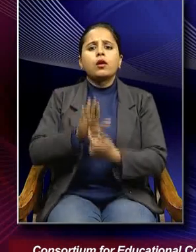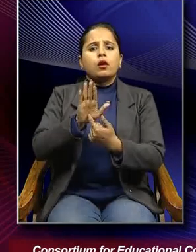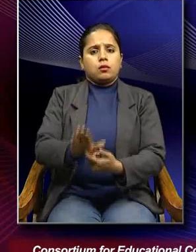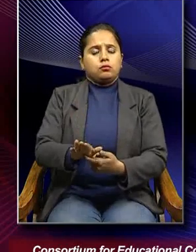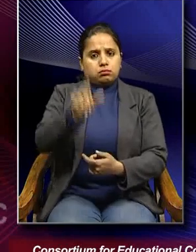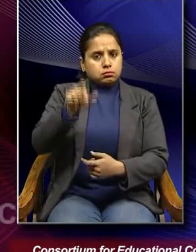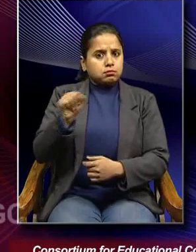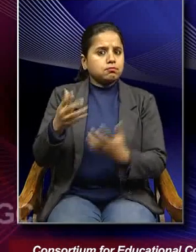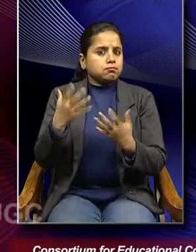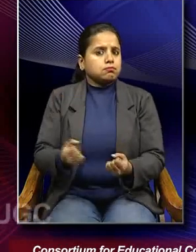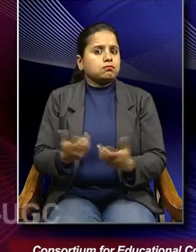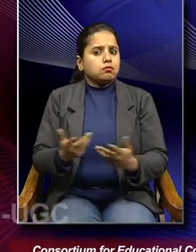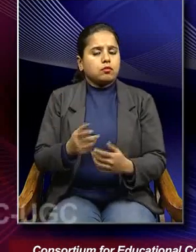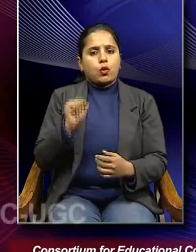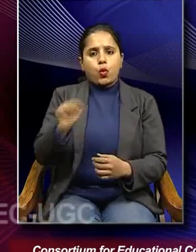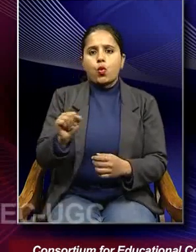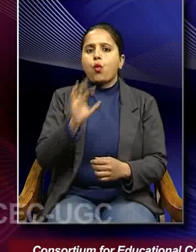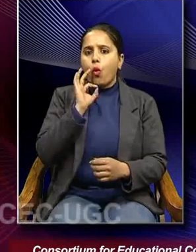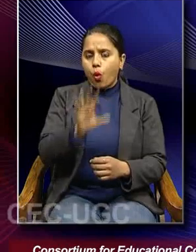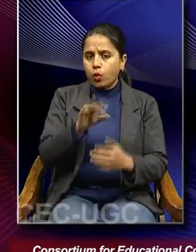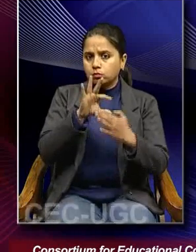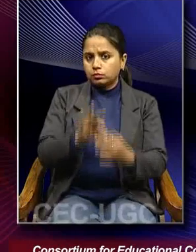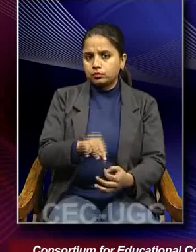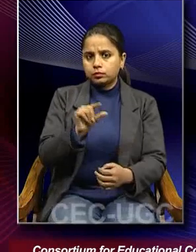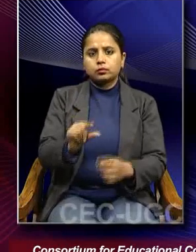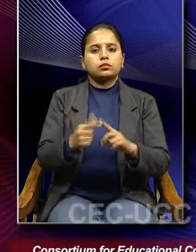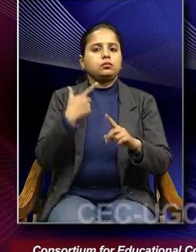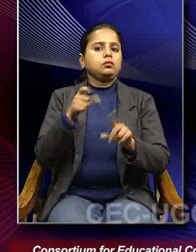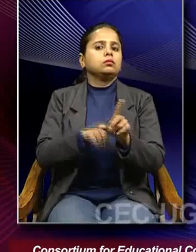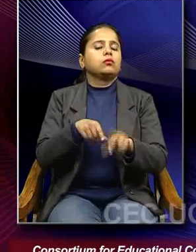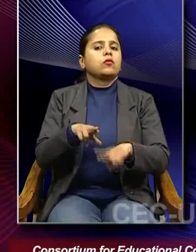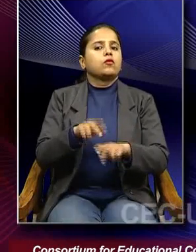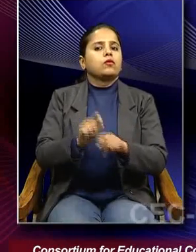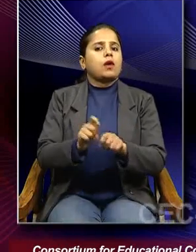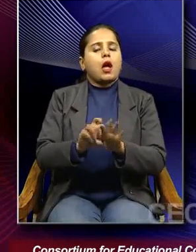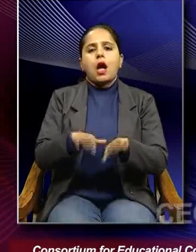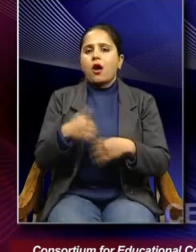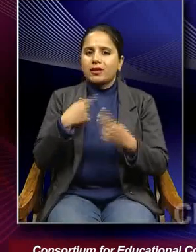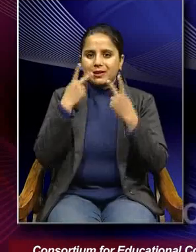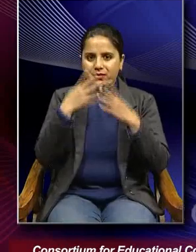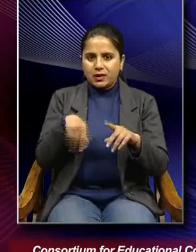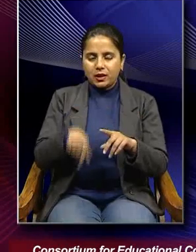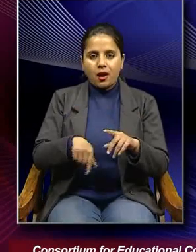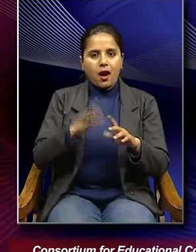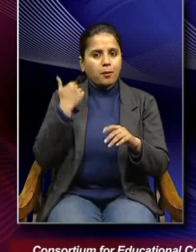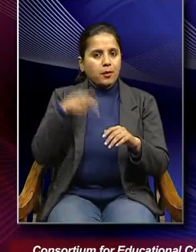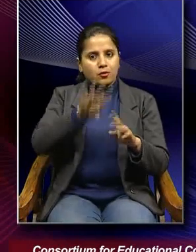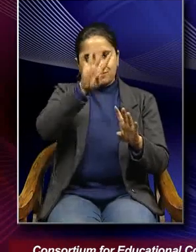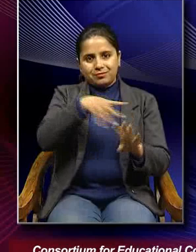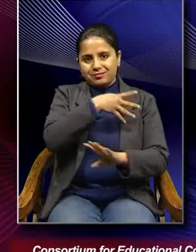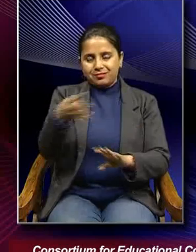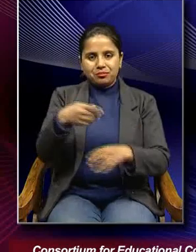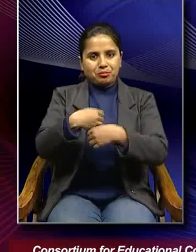individual preference orderings with a utility function, and we saw how do we do that by making a graph, by making